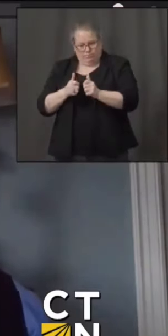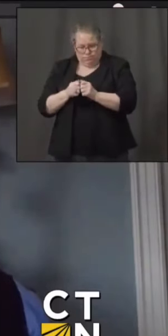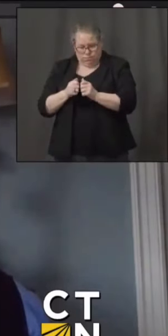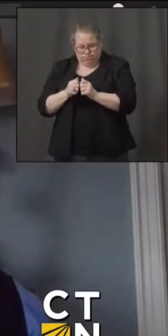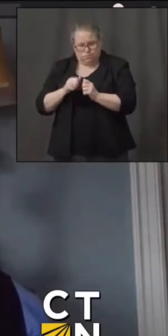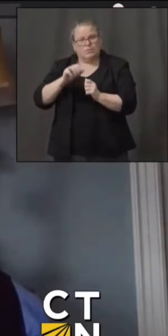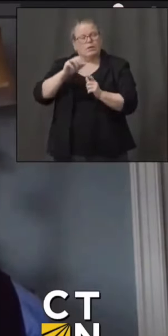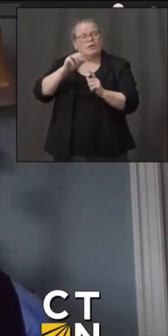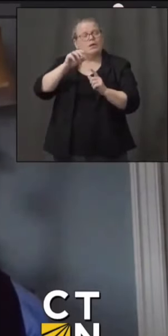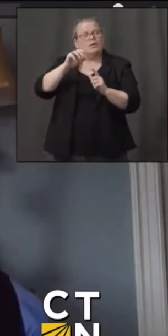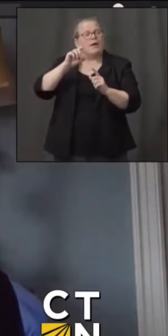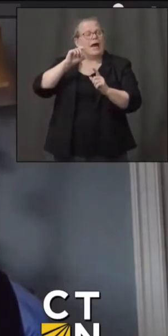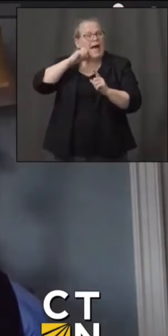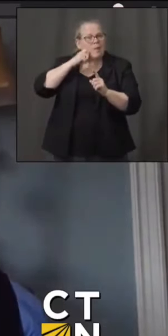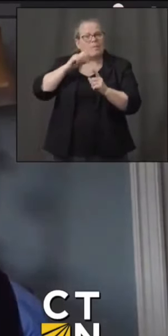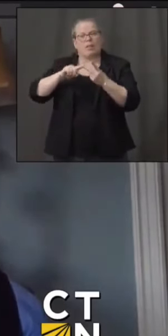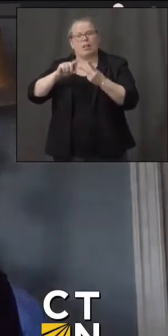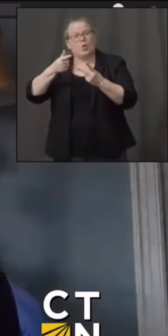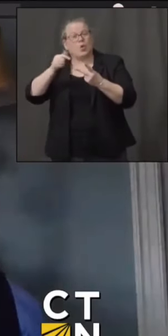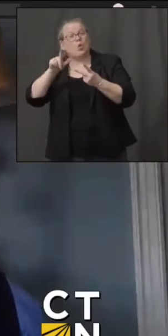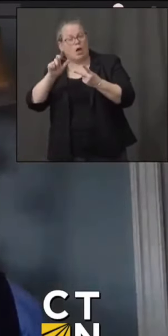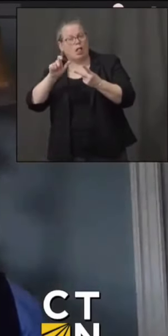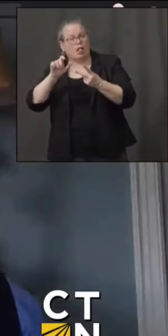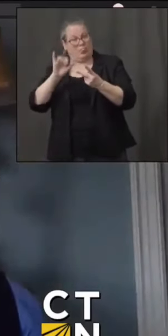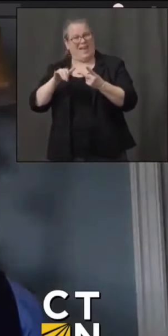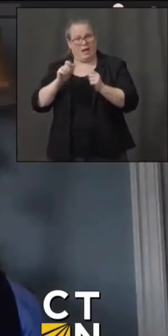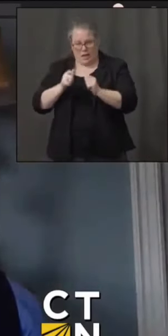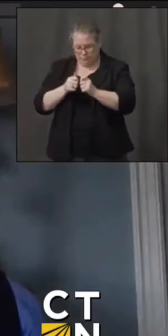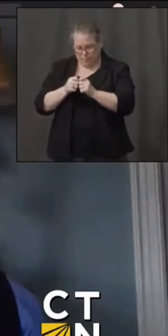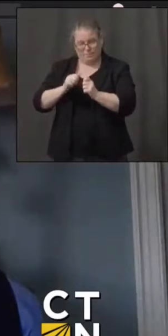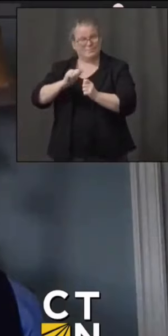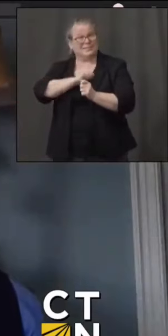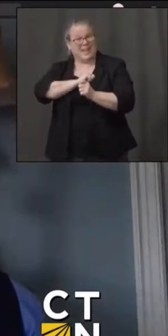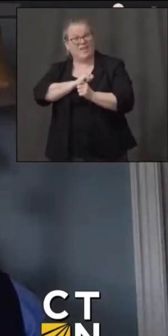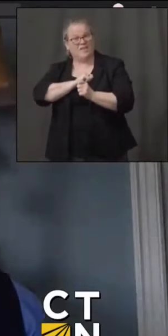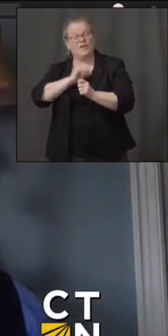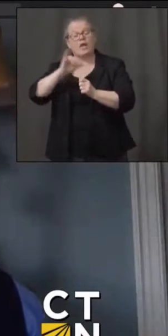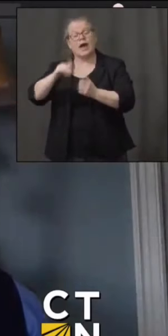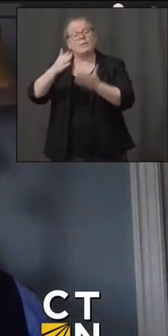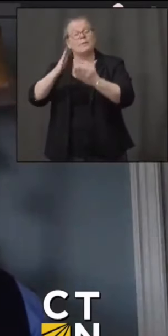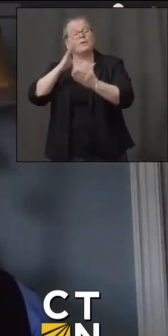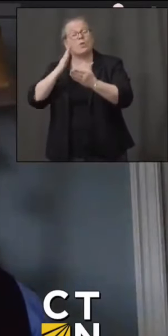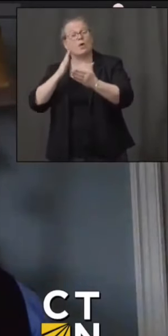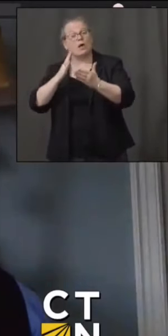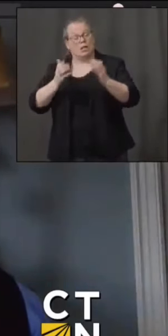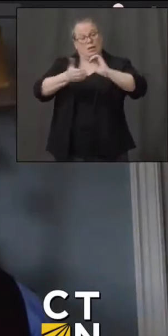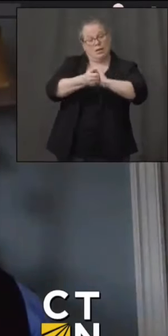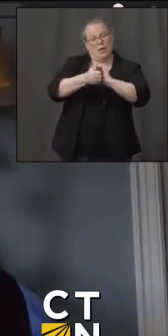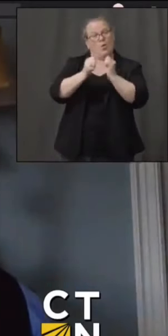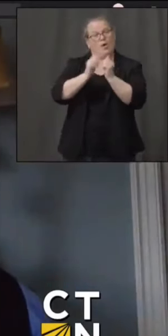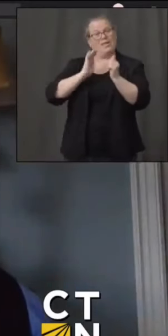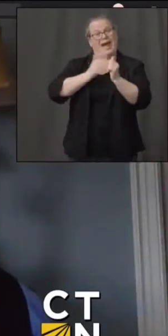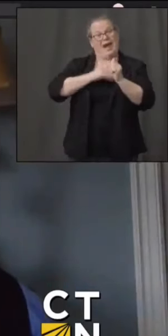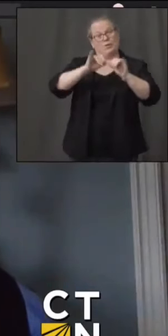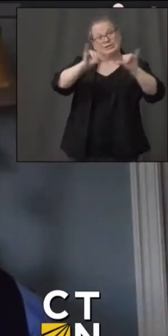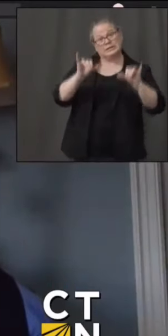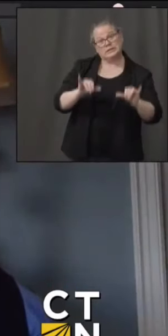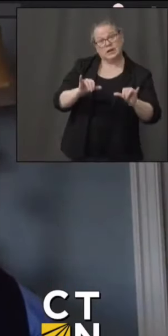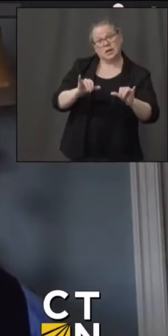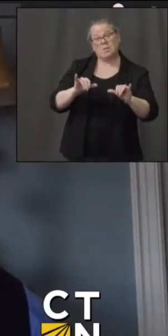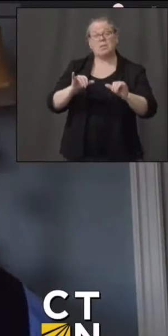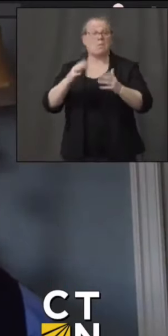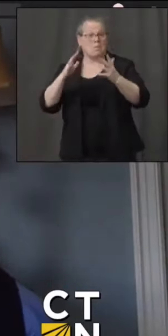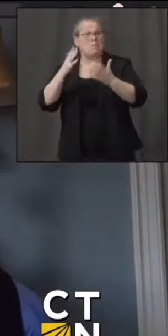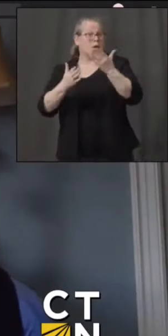that we're using is the traditional contact tracing system, but these newer systems,